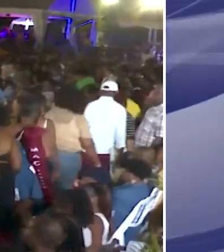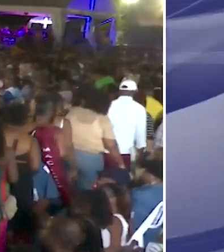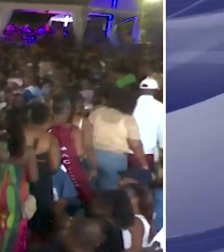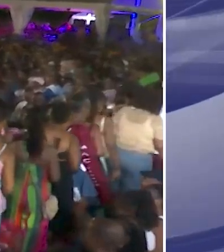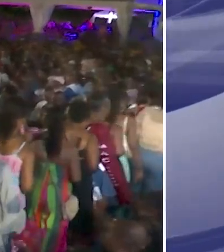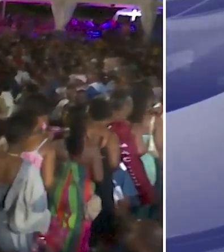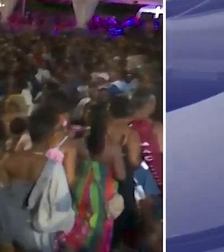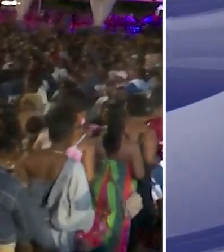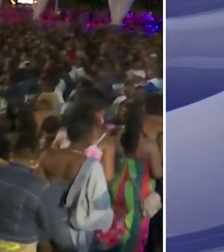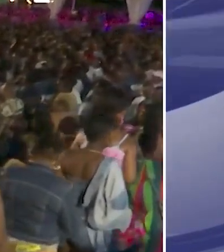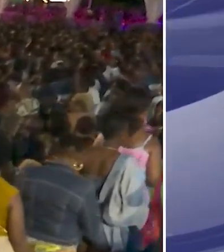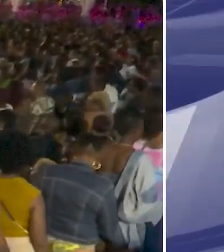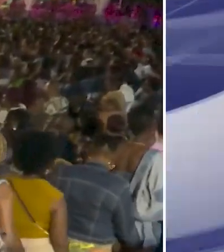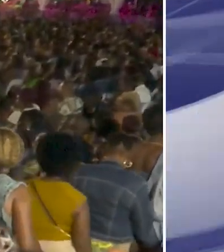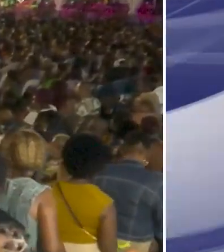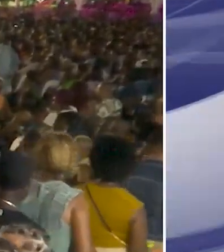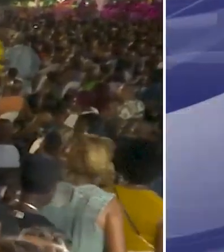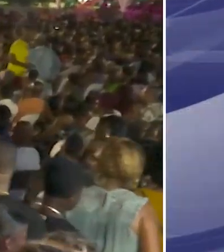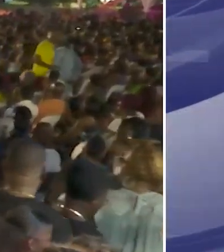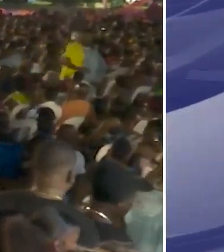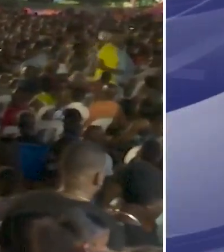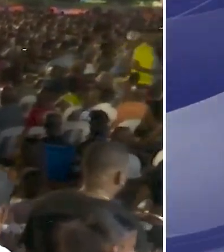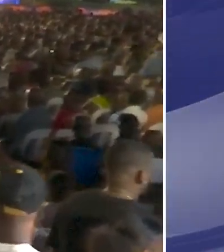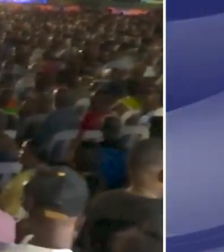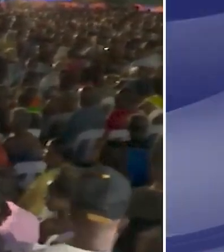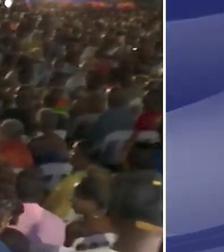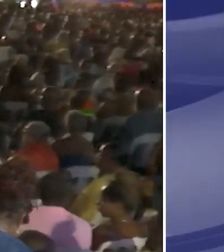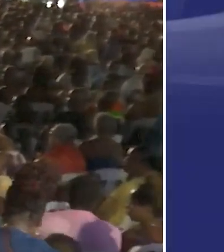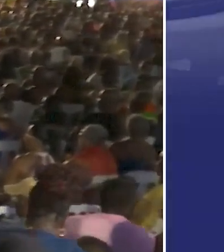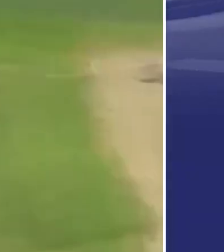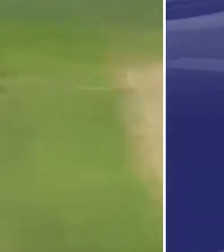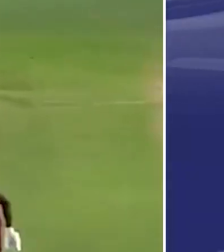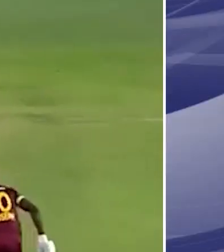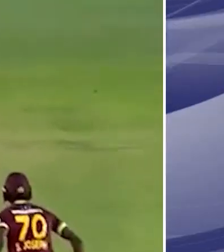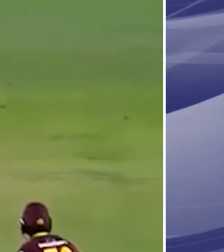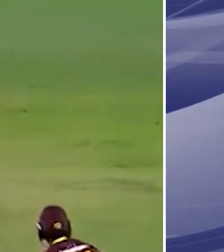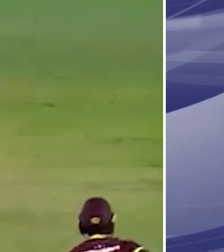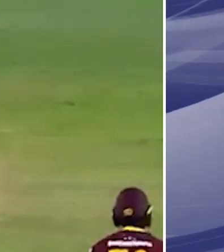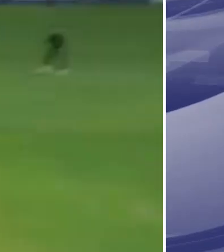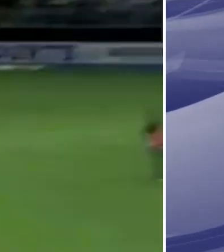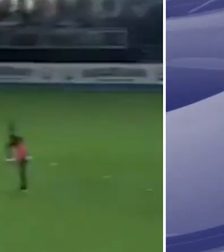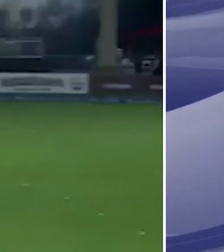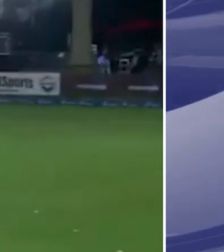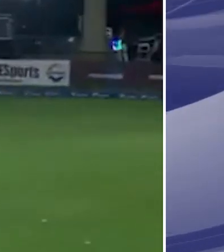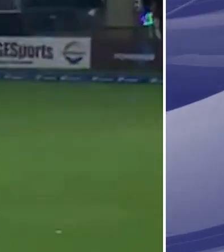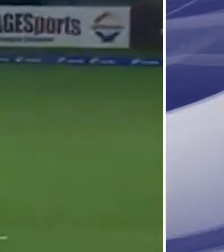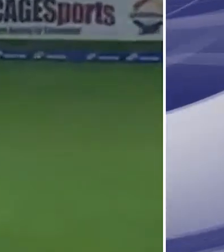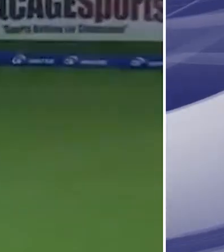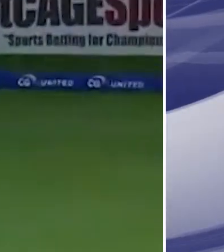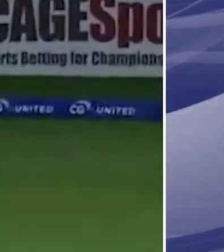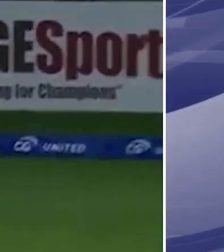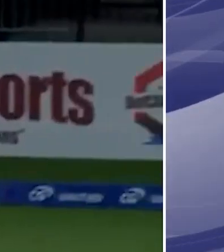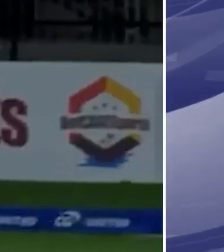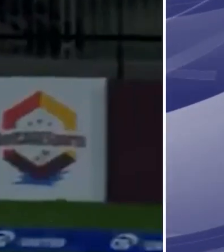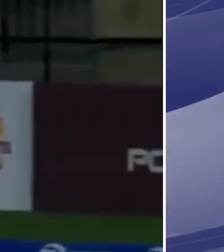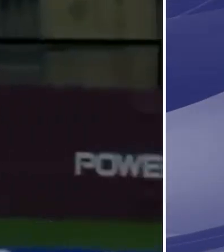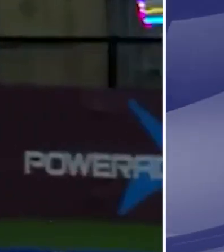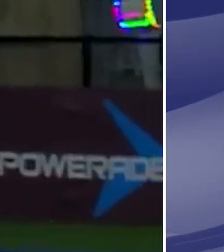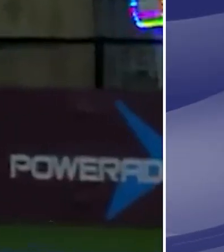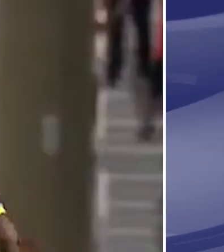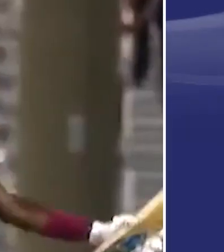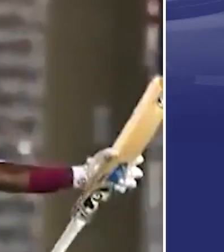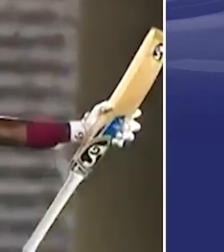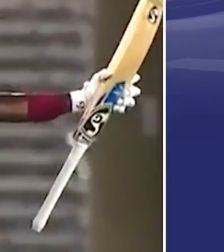Pic-O-De-Crop Finals crowd, one of the biggest in the competition's history. And in sports, the Windies force a decisive Game